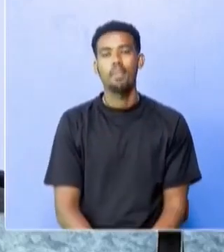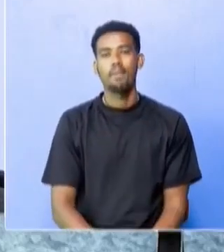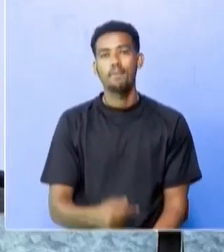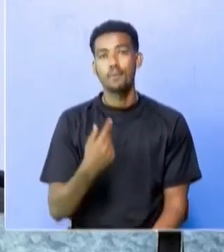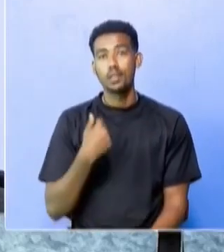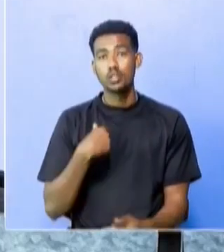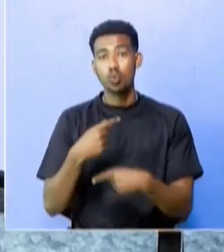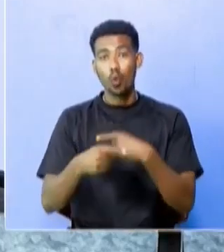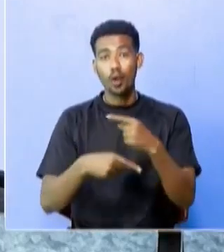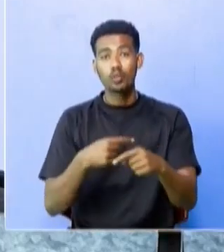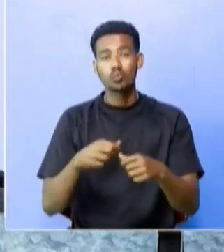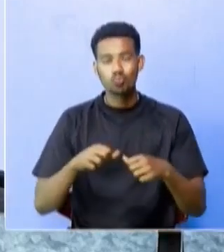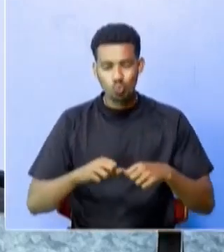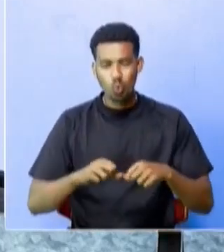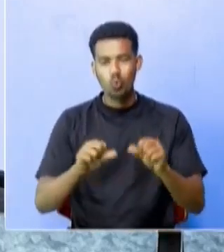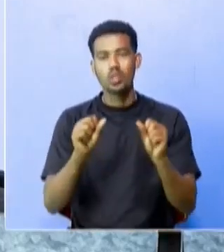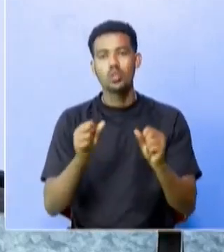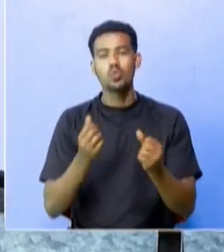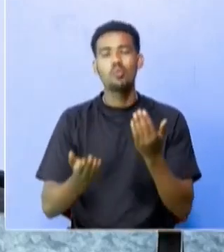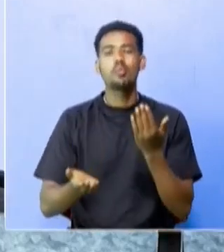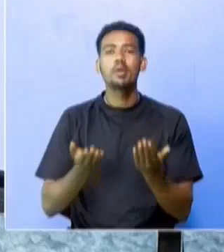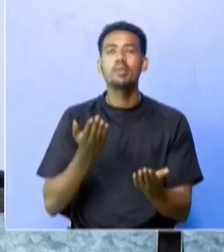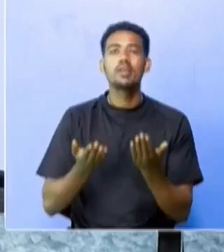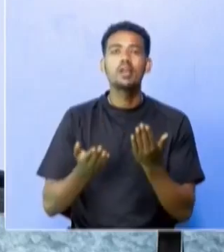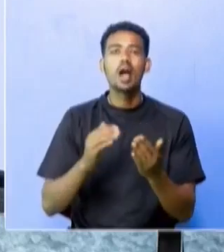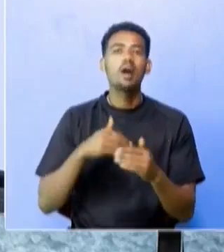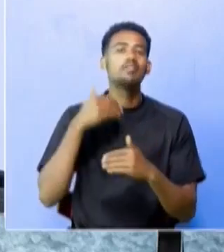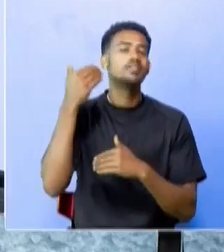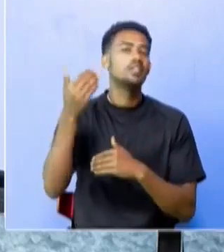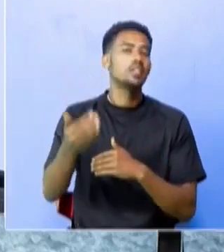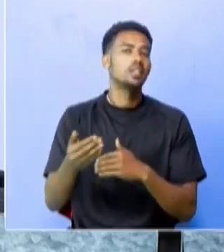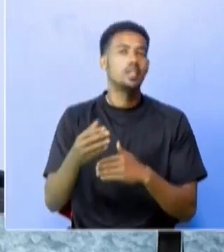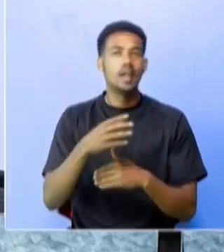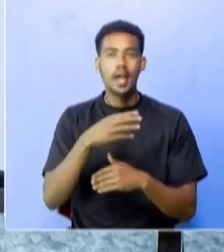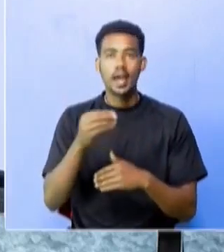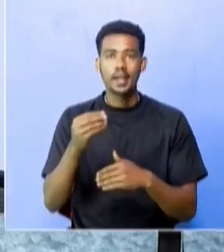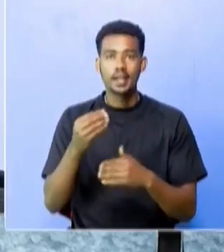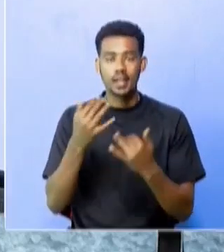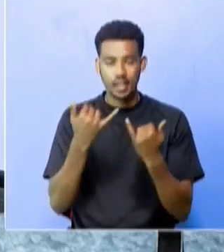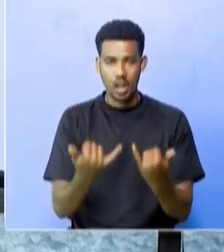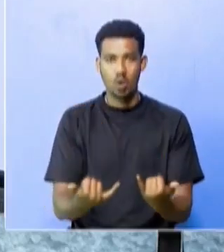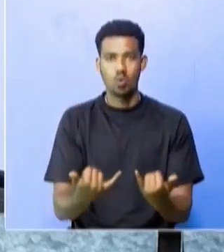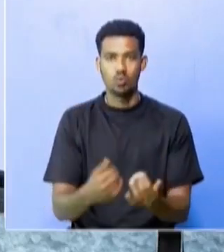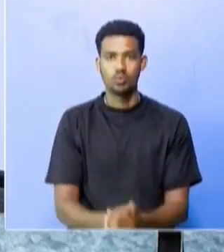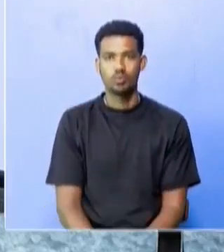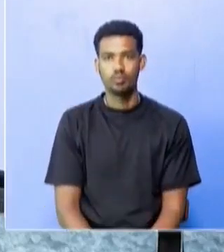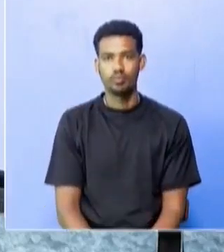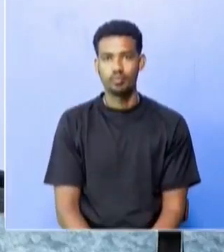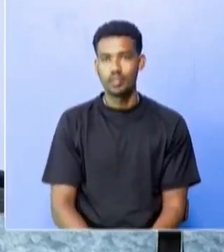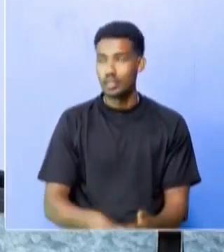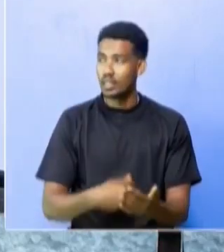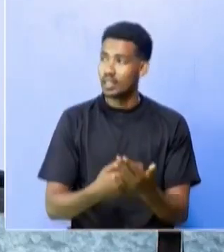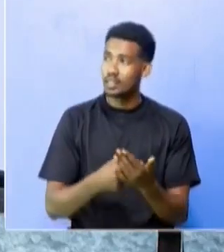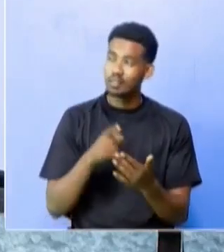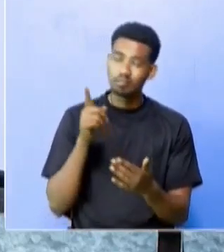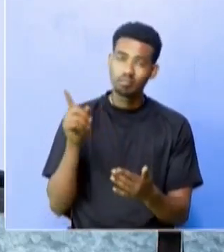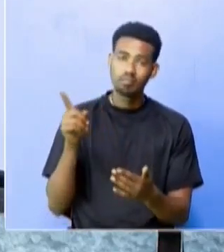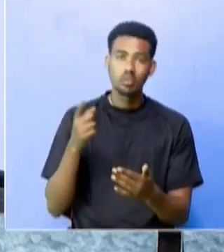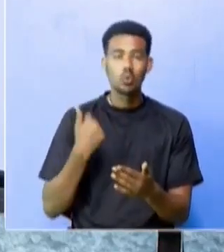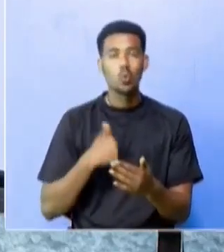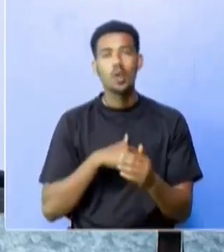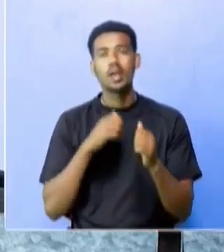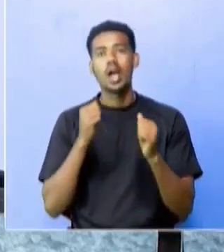to be continue, maybe after, and also right now. So here is, we can use